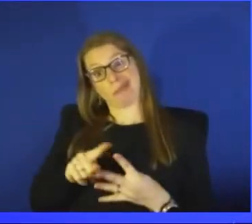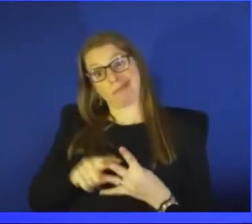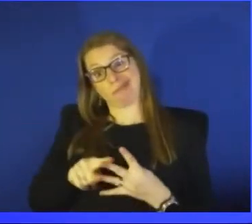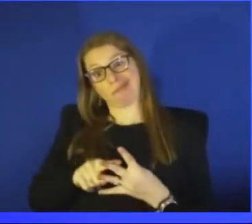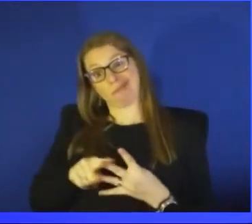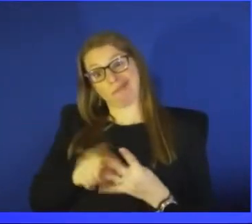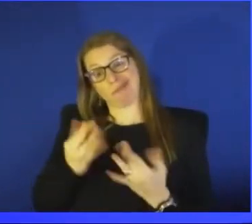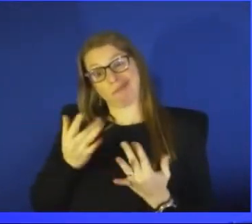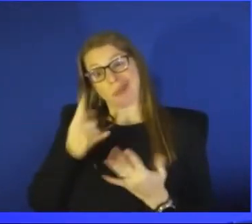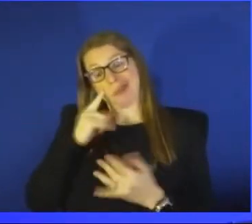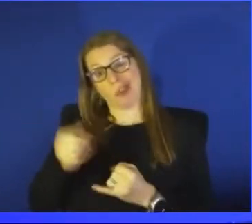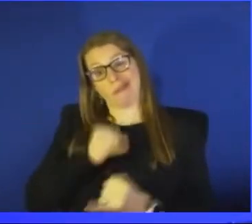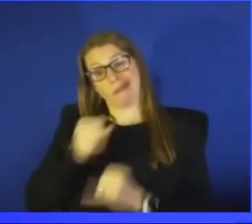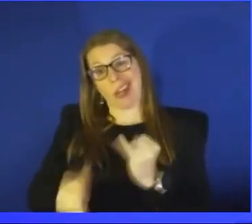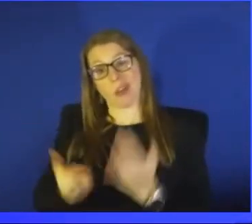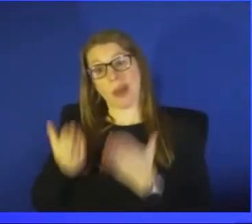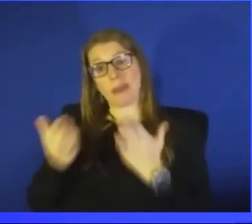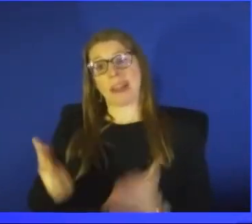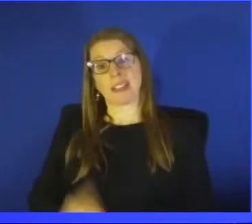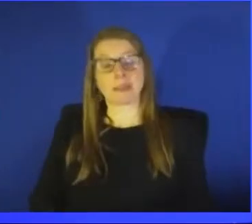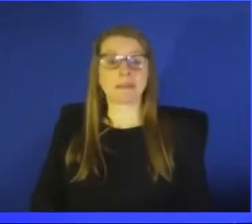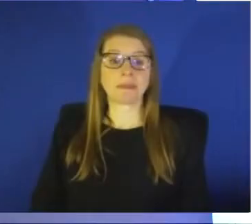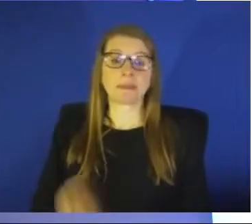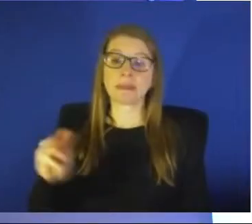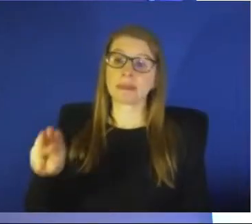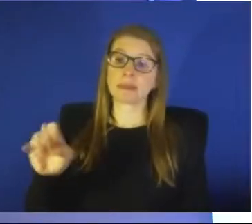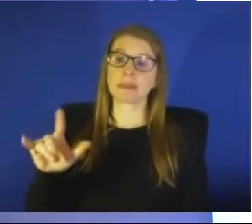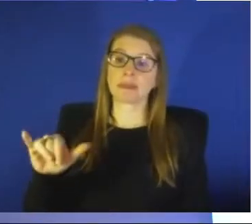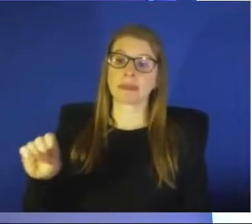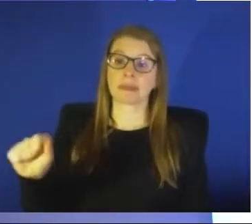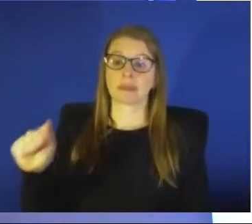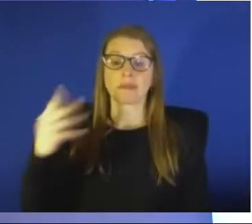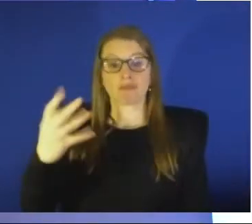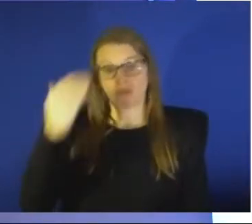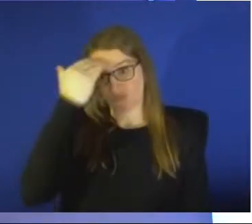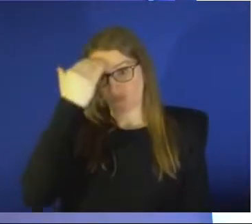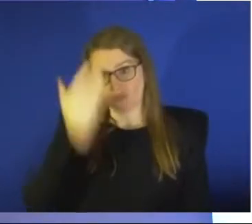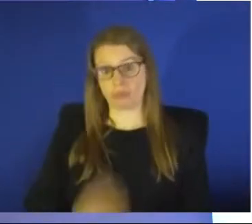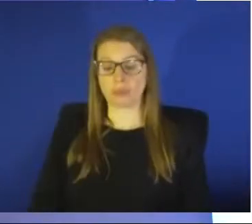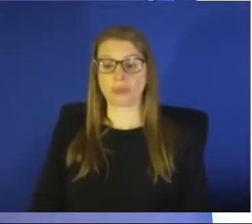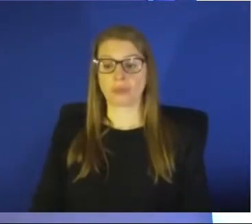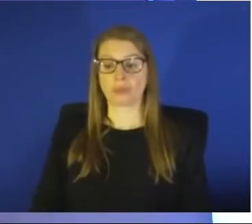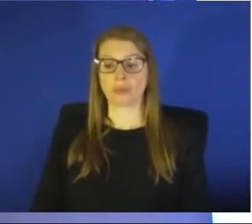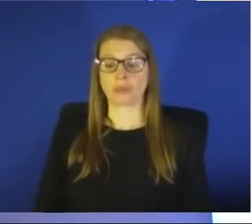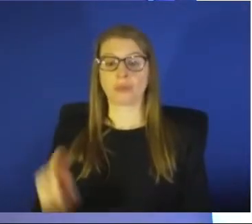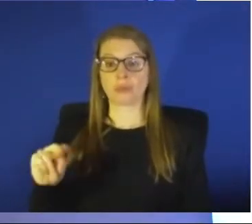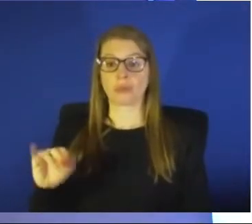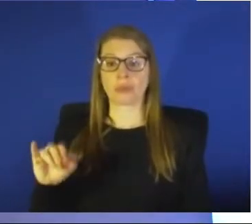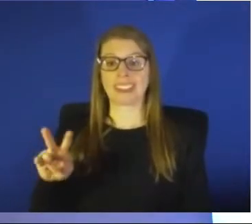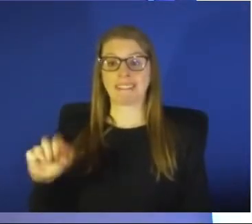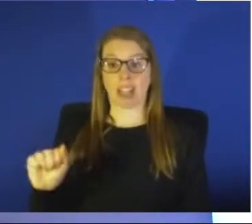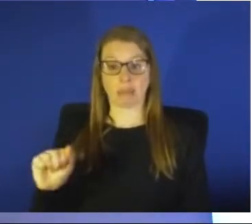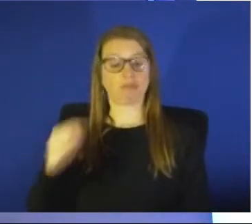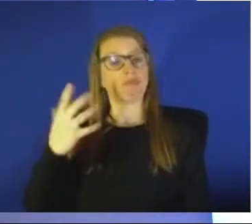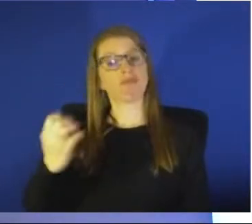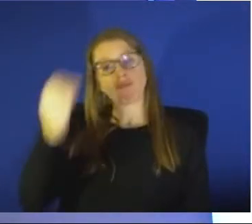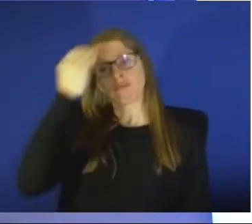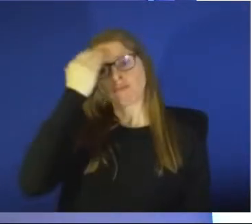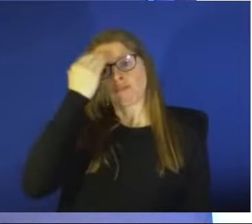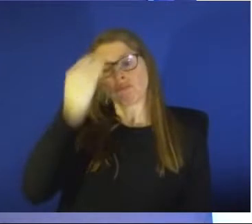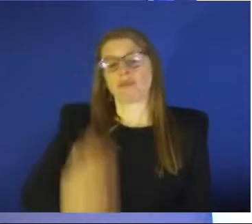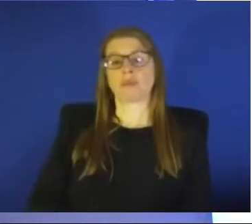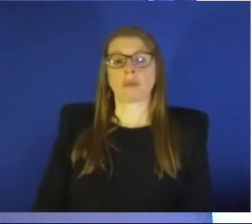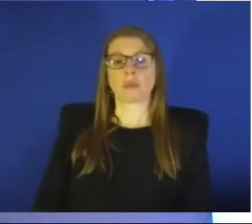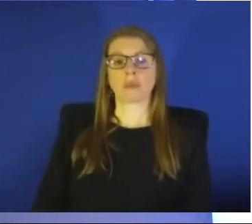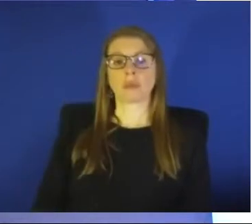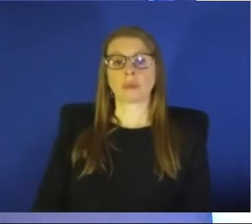final recommendations. Melissa wants to know, or actually, no, this is Neva. Neva would like a clarification on why the testing is